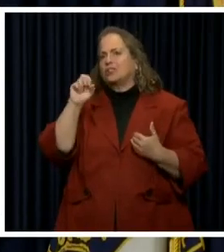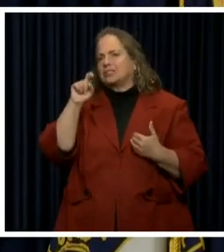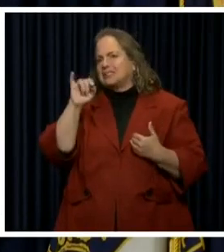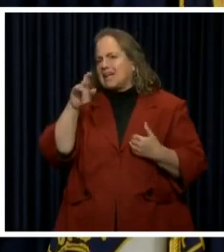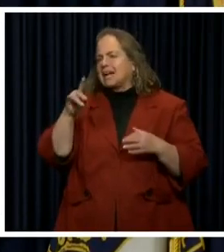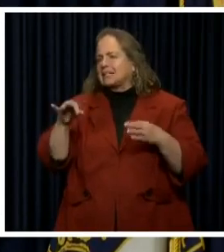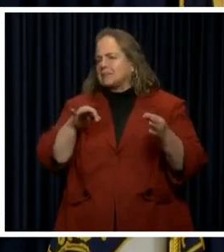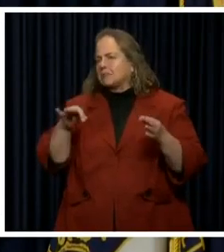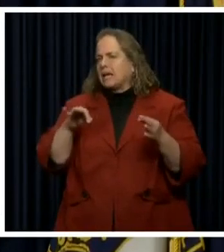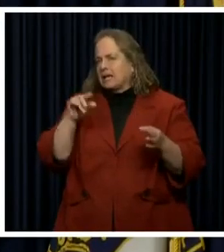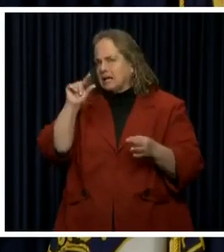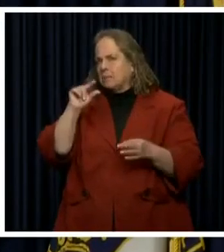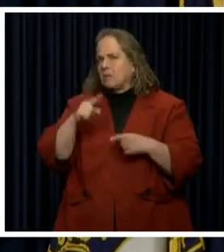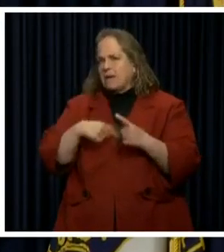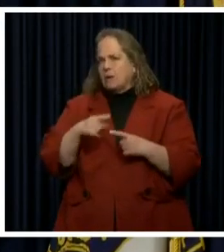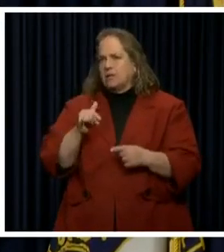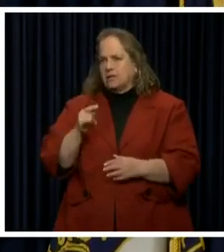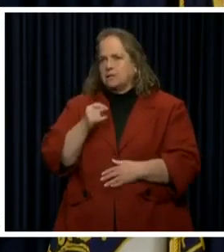public health aspect of it.